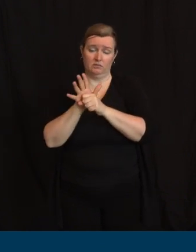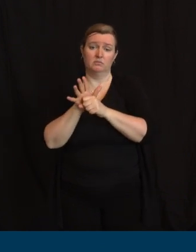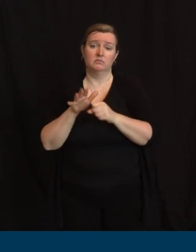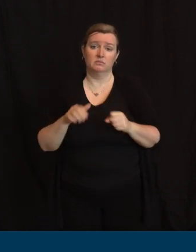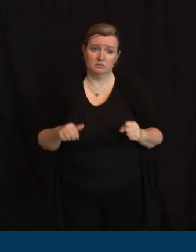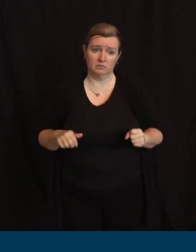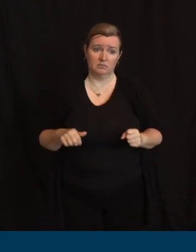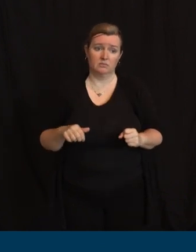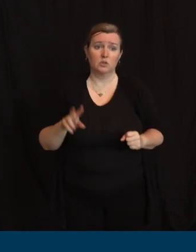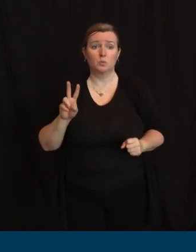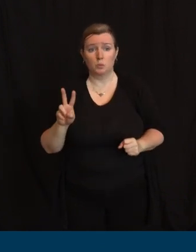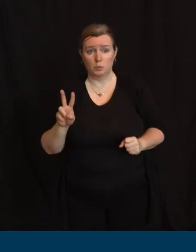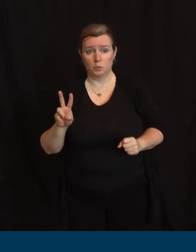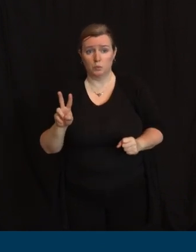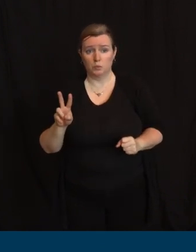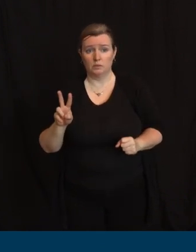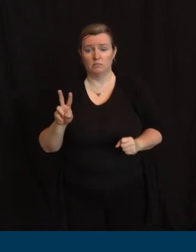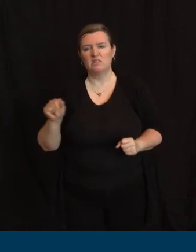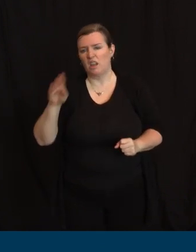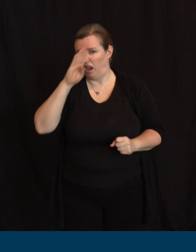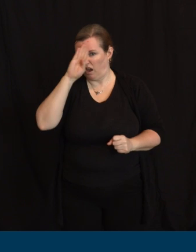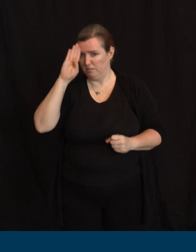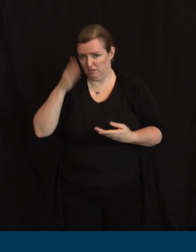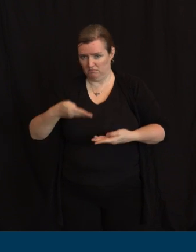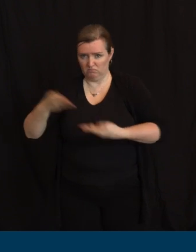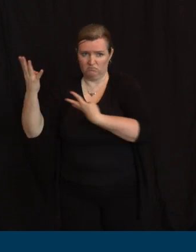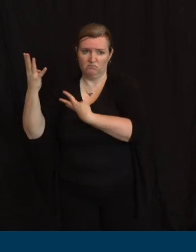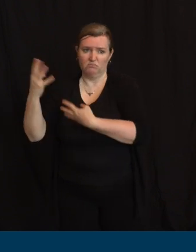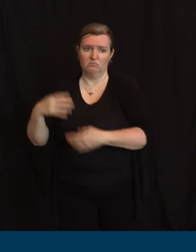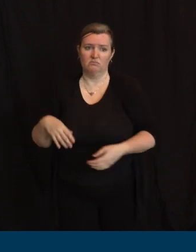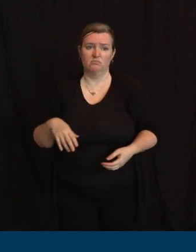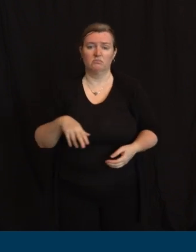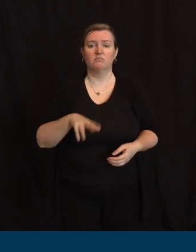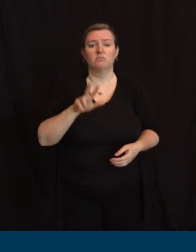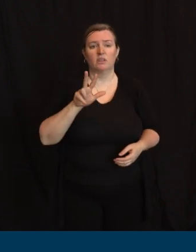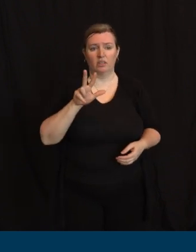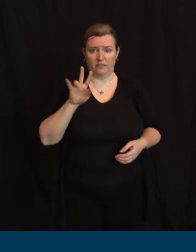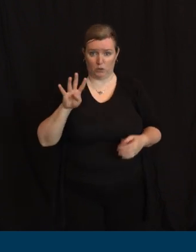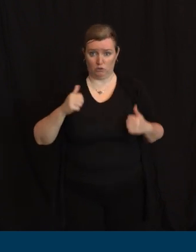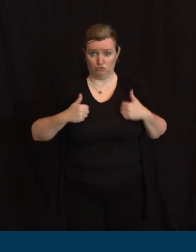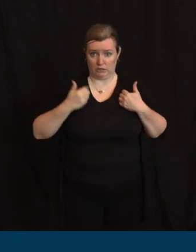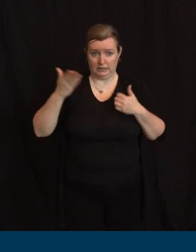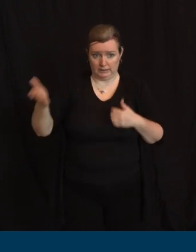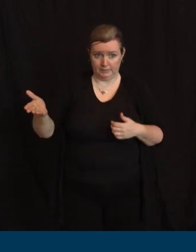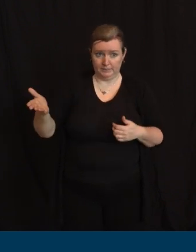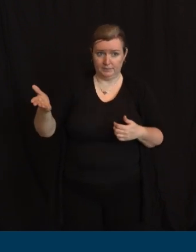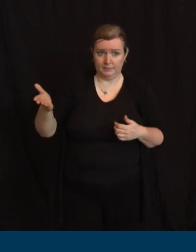hospitalized. 34 residents have been identified as having flu-like symptoms.